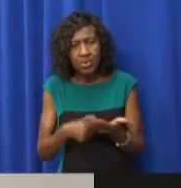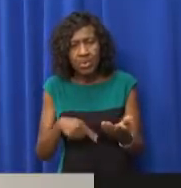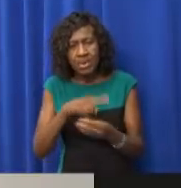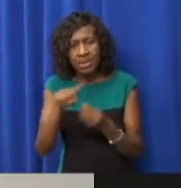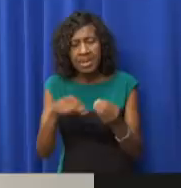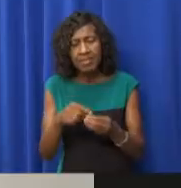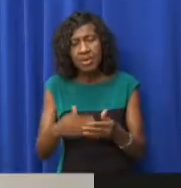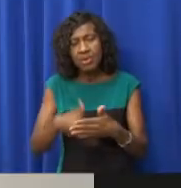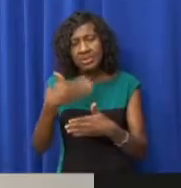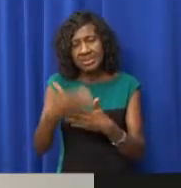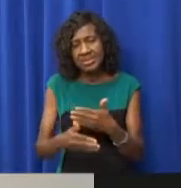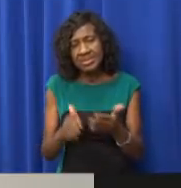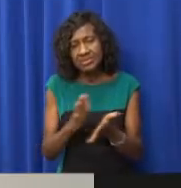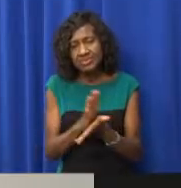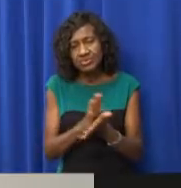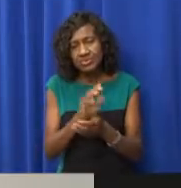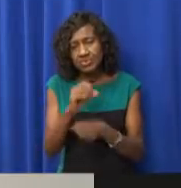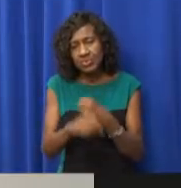in the fall?